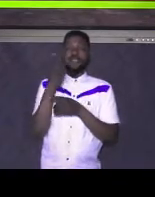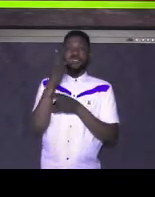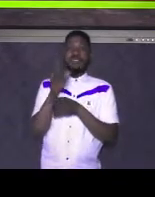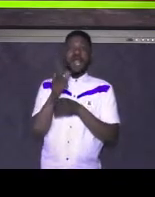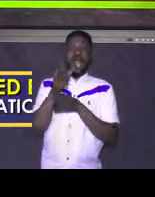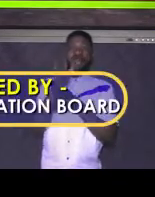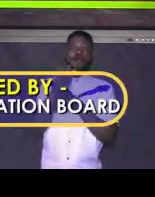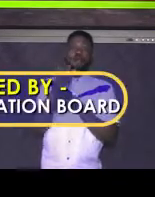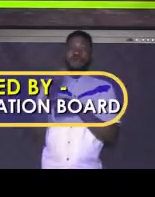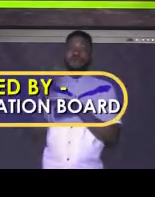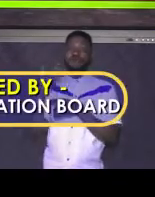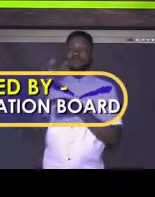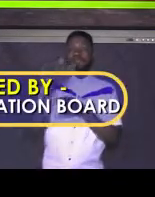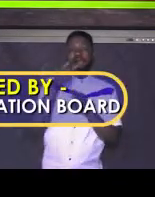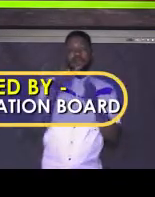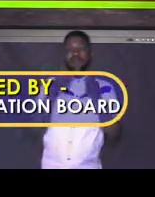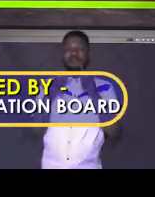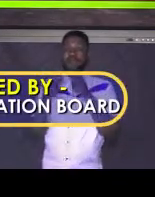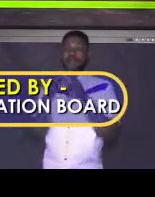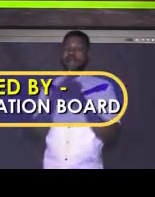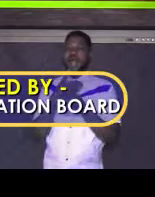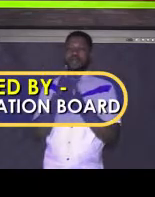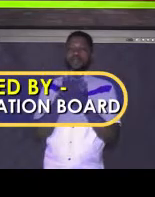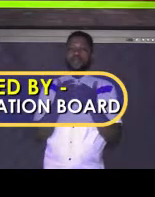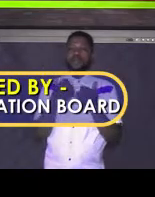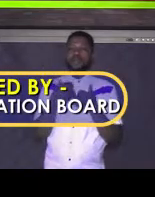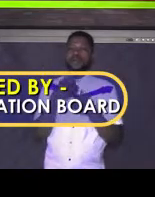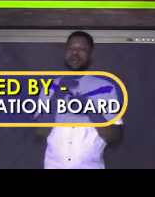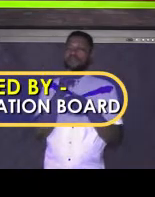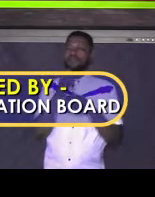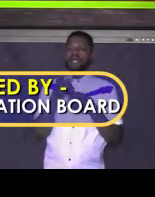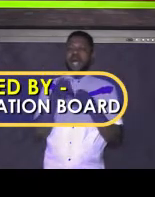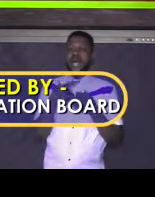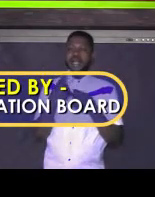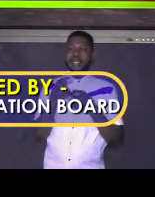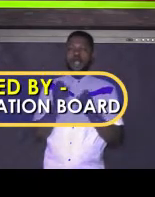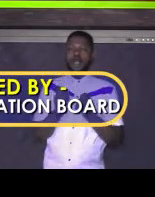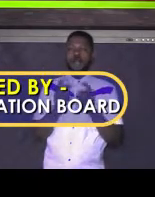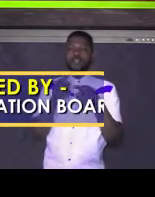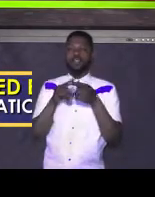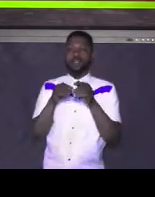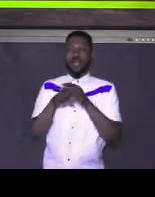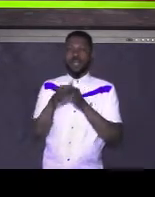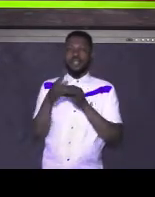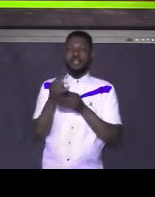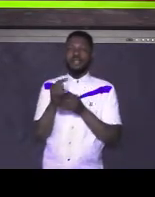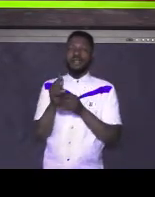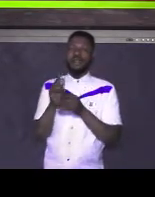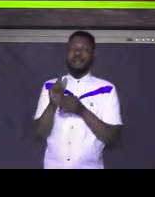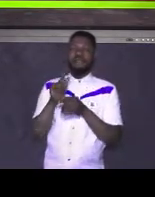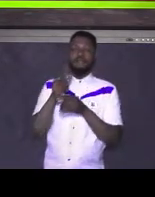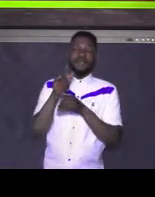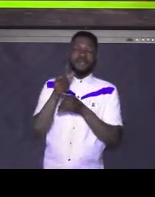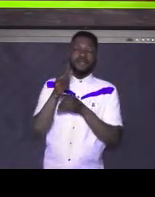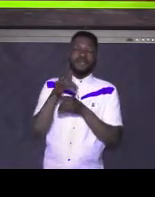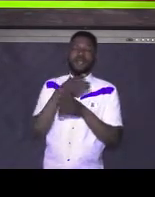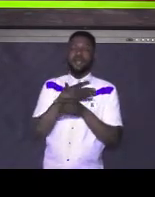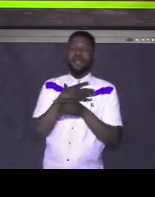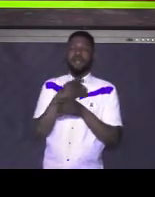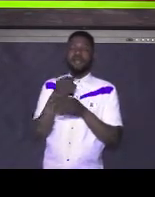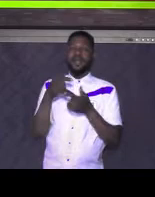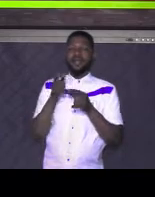been seeing aeroplane flying, and some have not had the opportunity to board the plane.